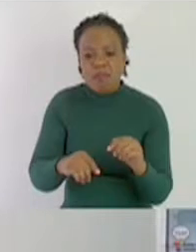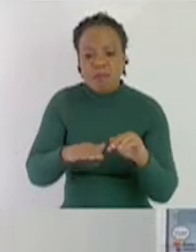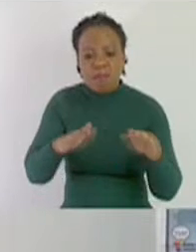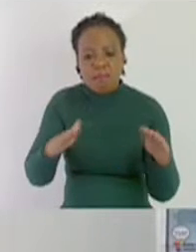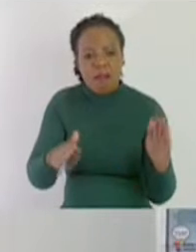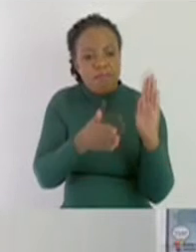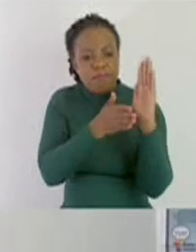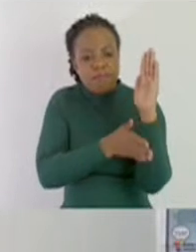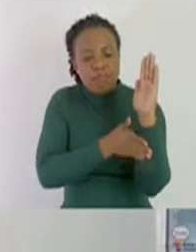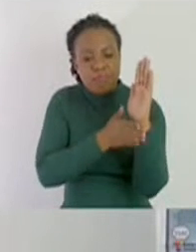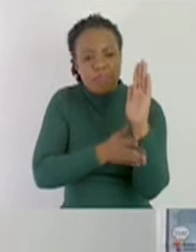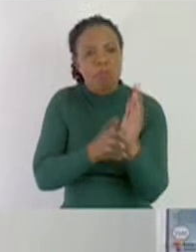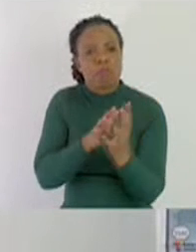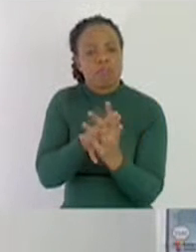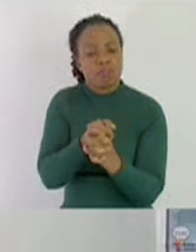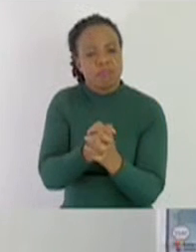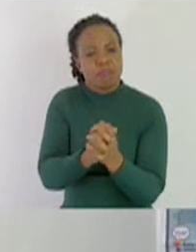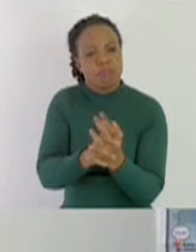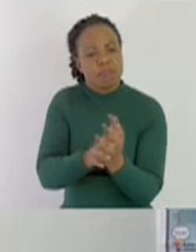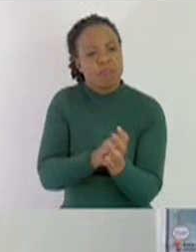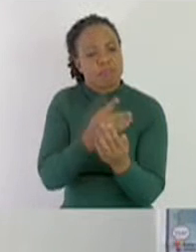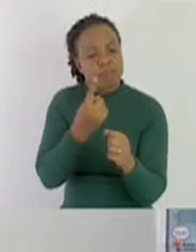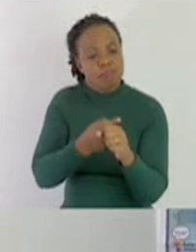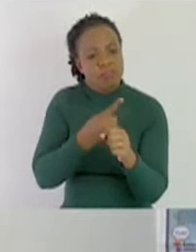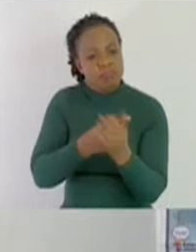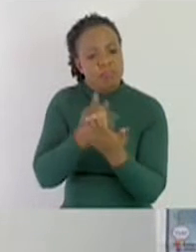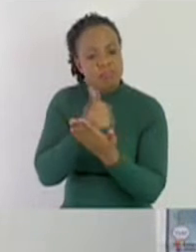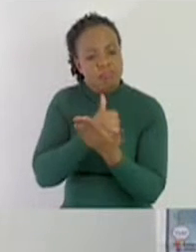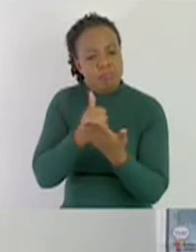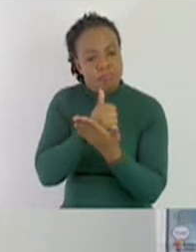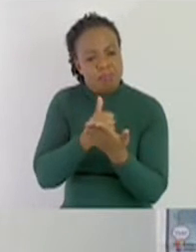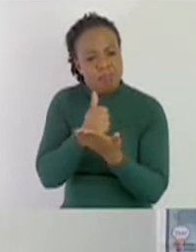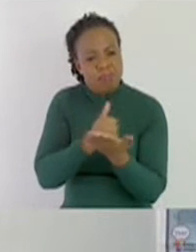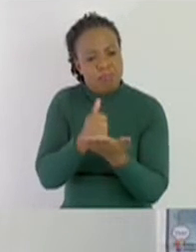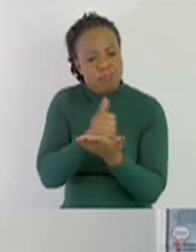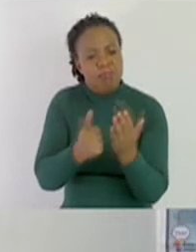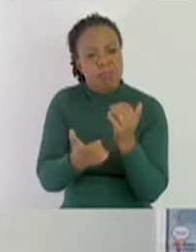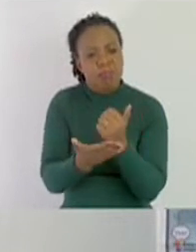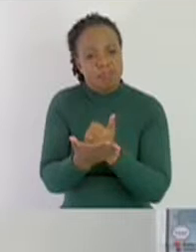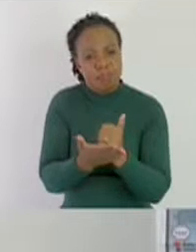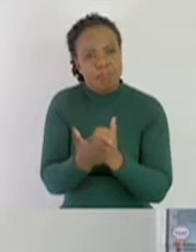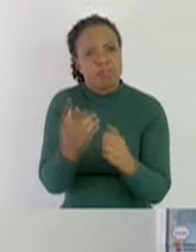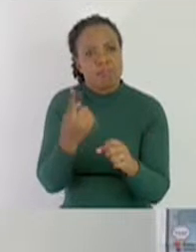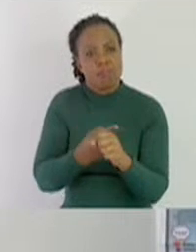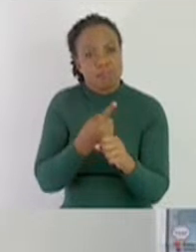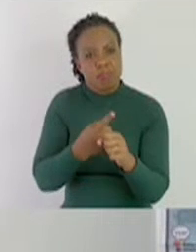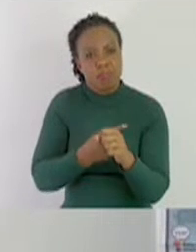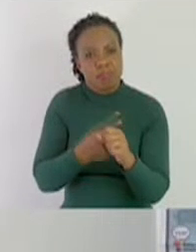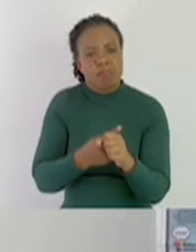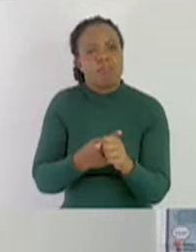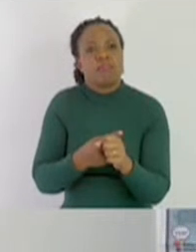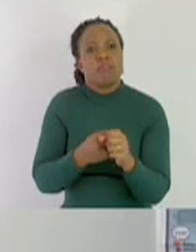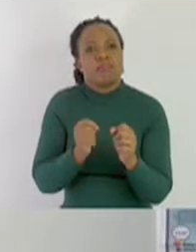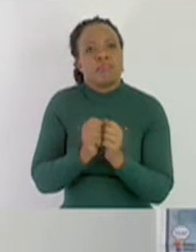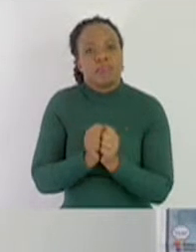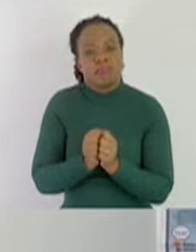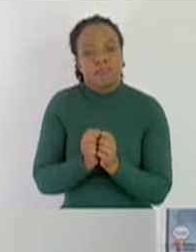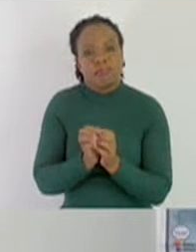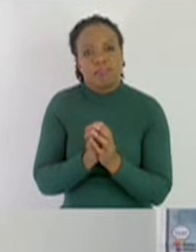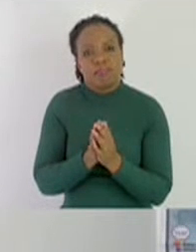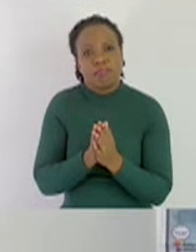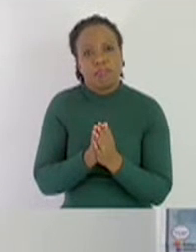we are touching each other. So we need to sanitize and kill this